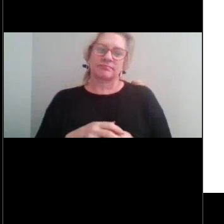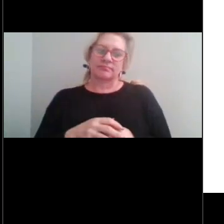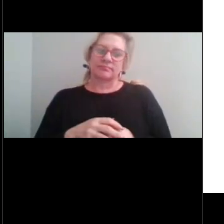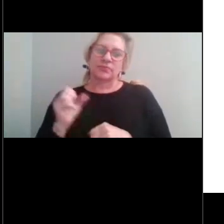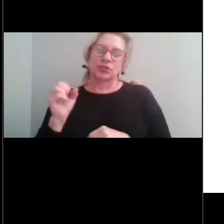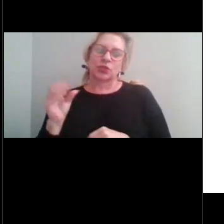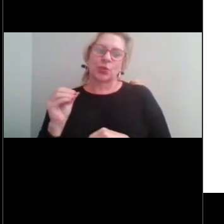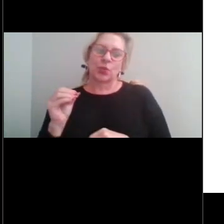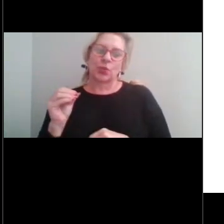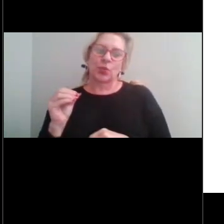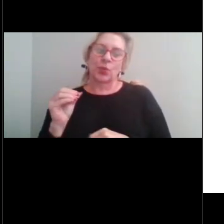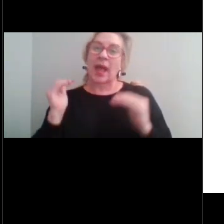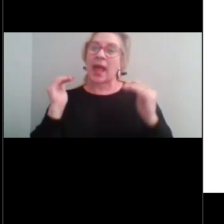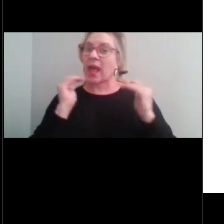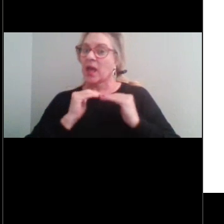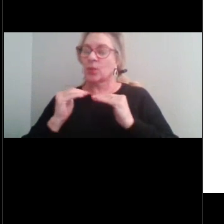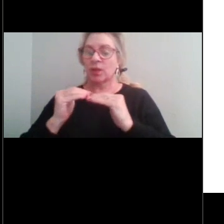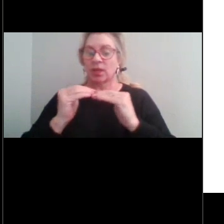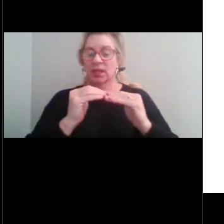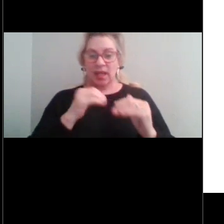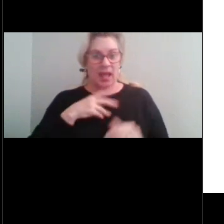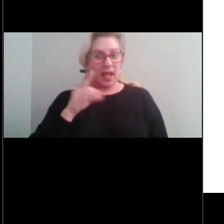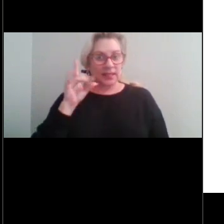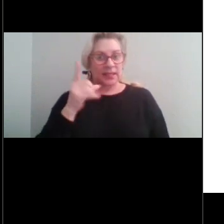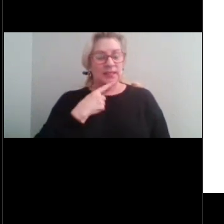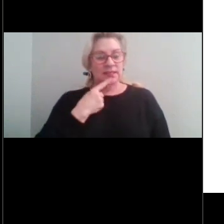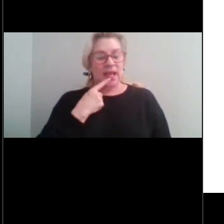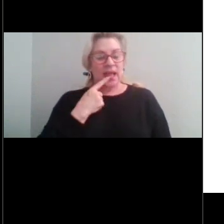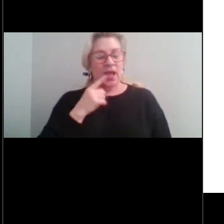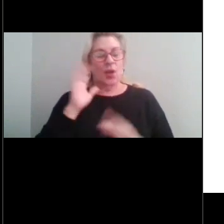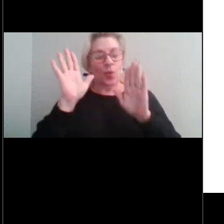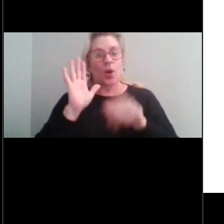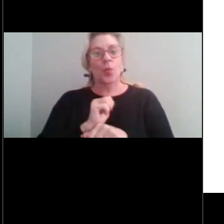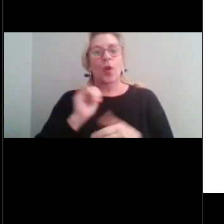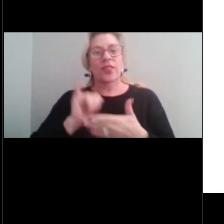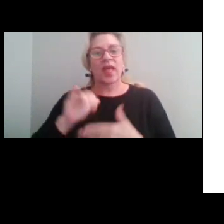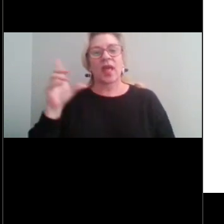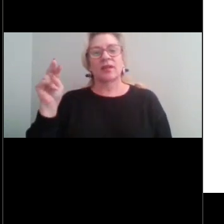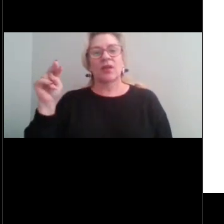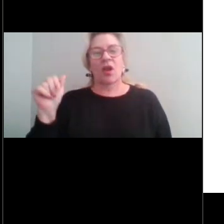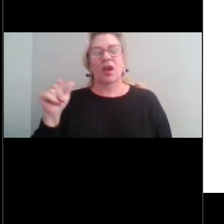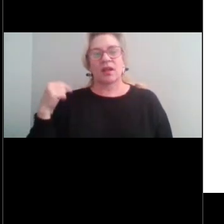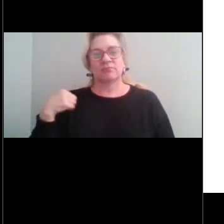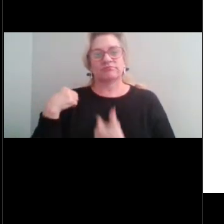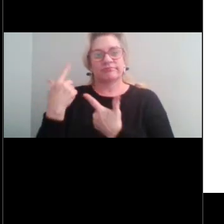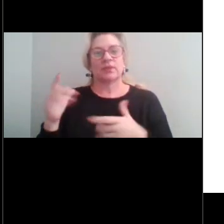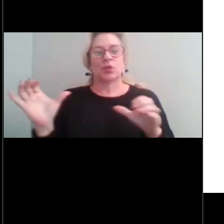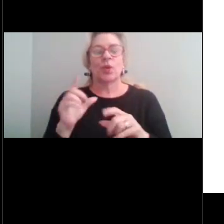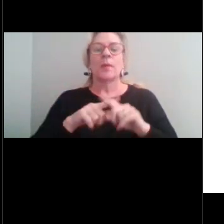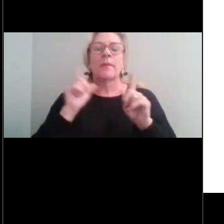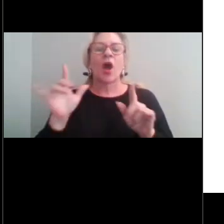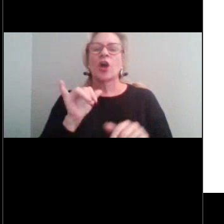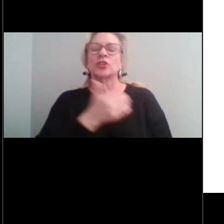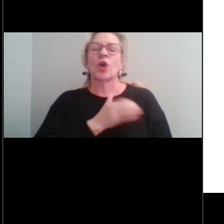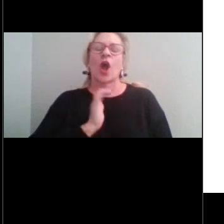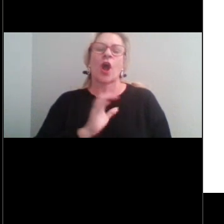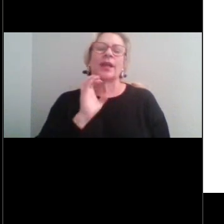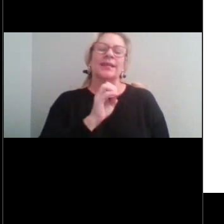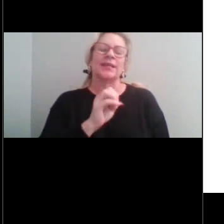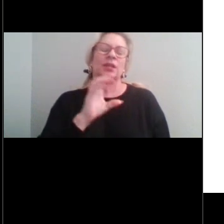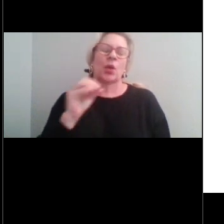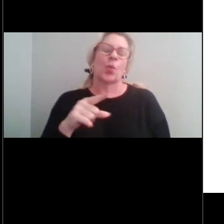So when it comes to equity, I mentioned the great work that Donna is doing, but also our Office of Equal Employment Opportunity.